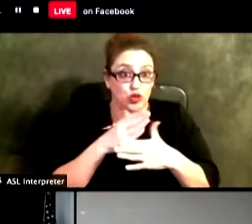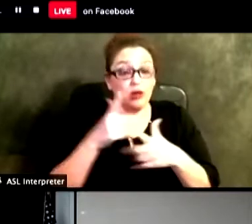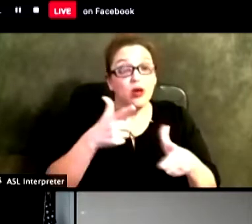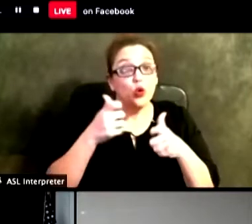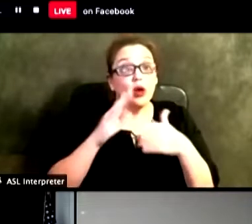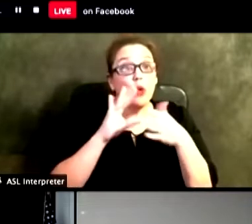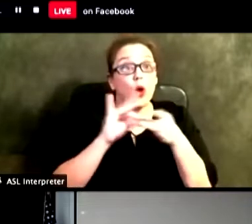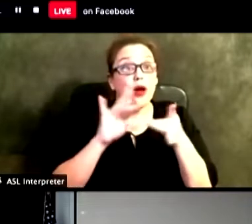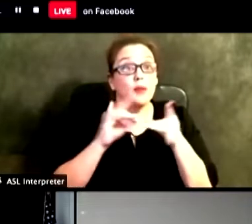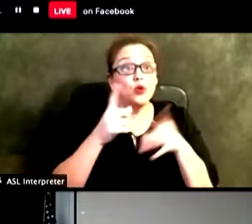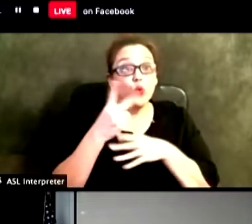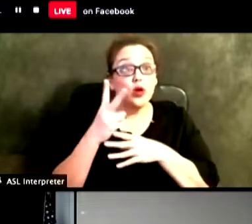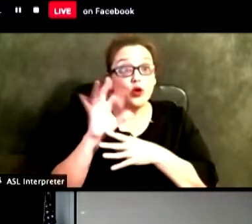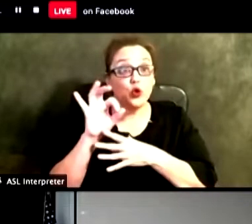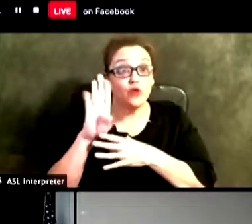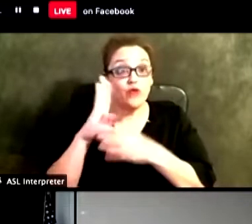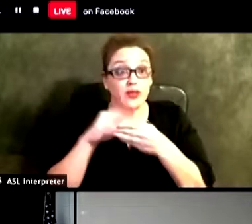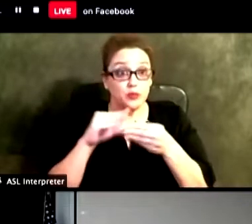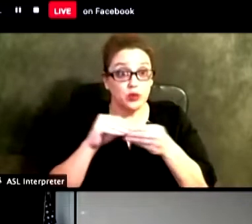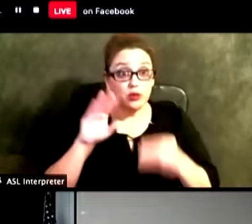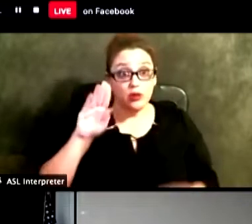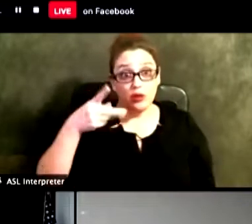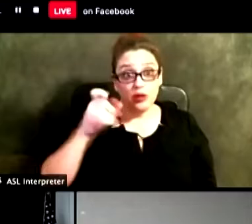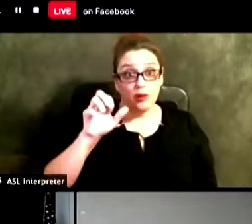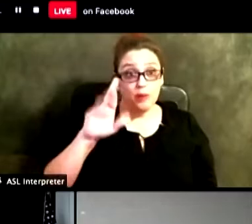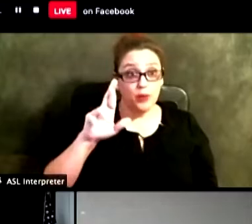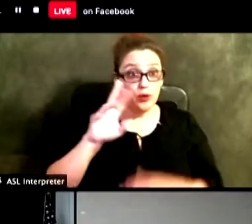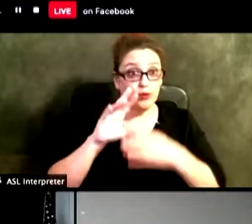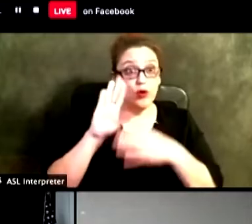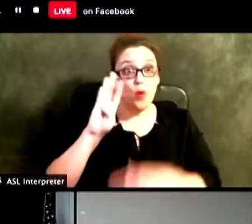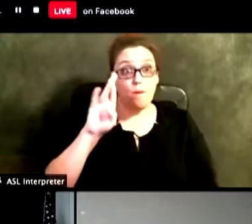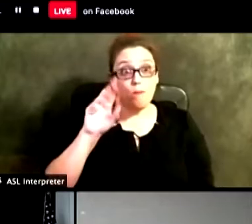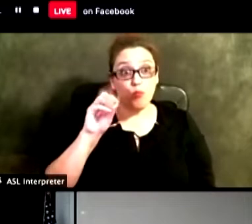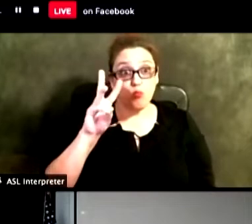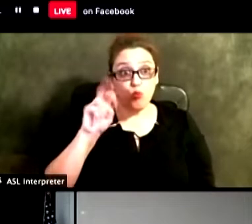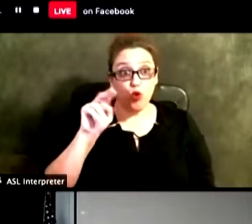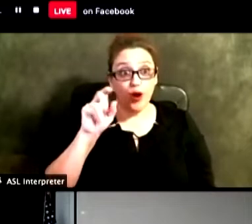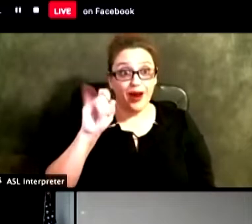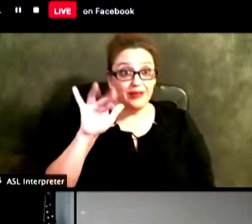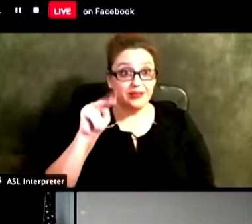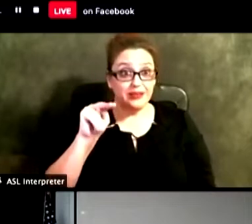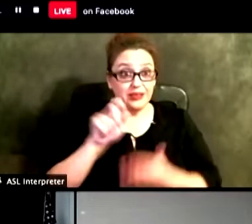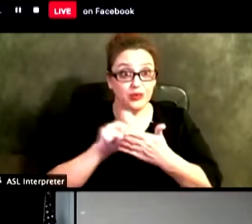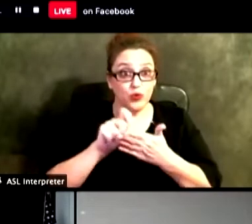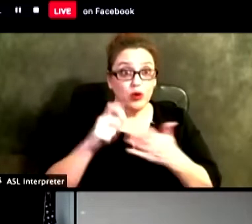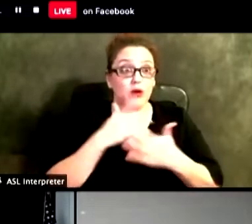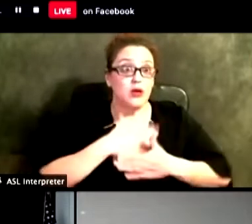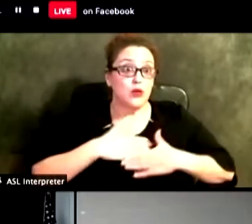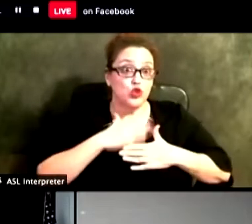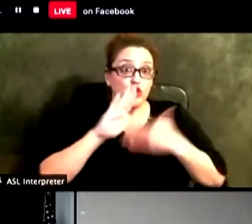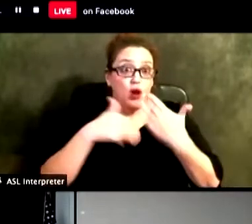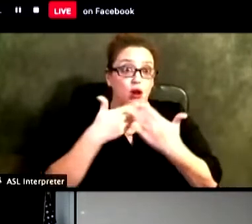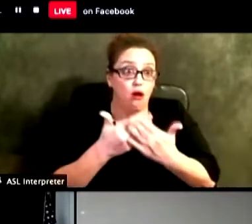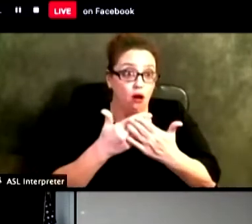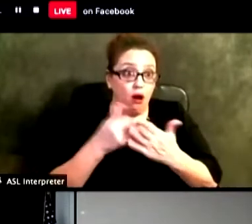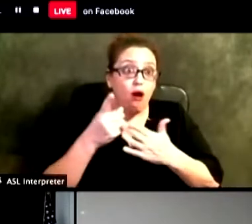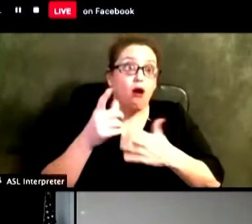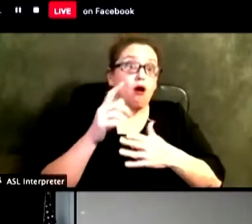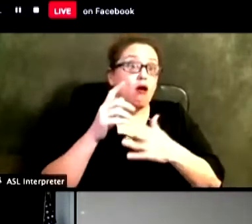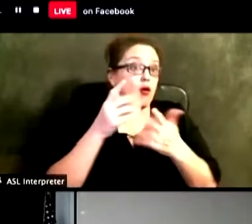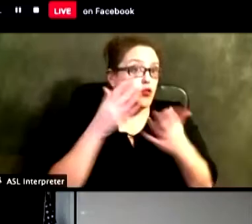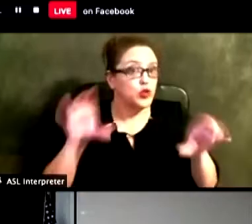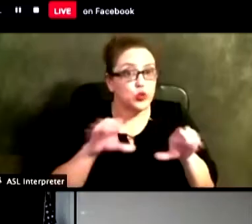Facebook comments. Peter Brownstein wrote, I am appreciative of all the work being done here in Salt Lake City to address these challenges. I'm fairly certain that other cities